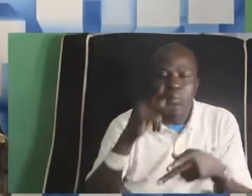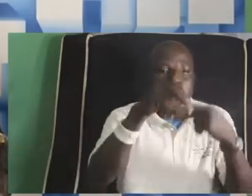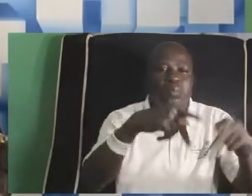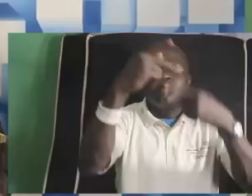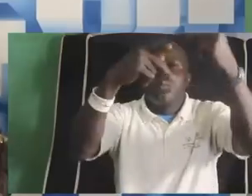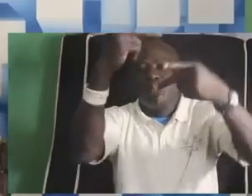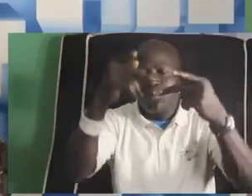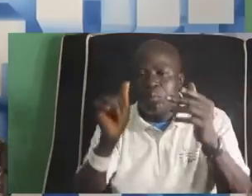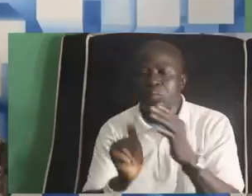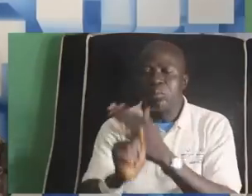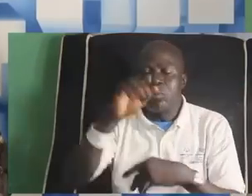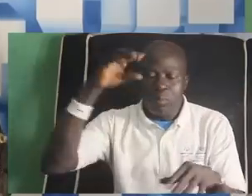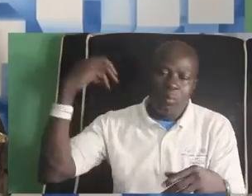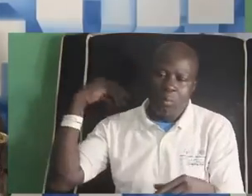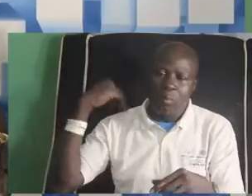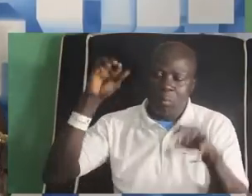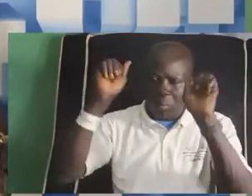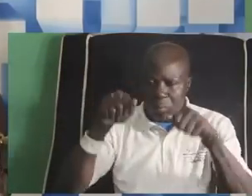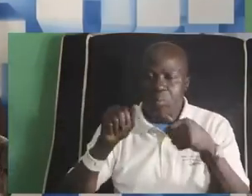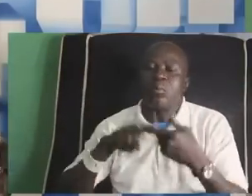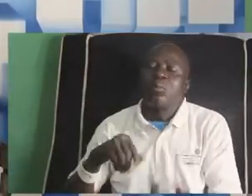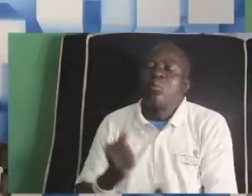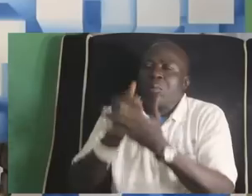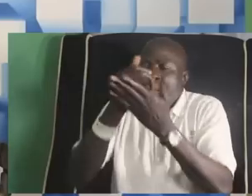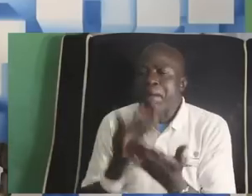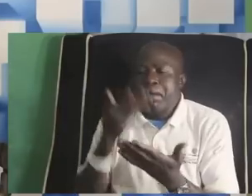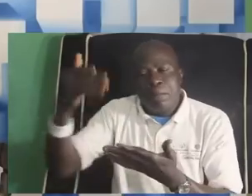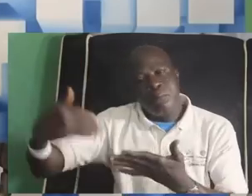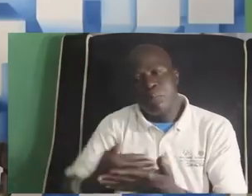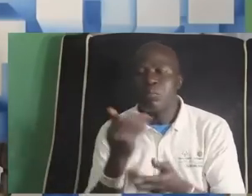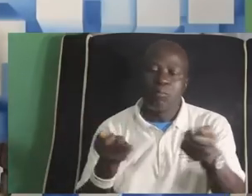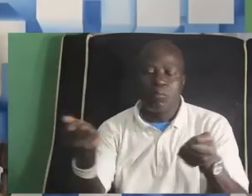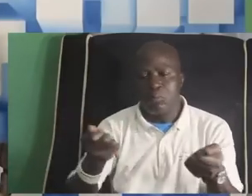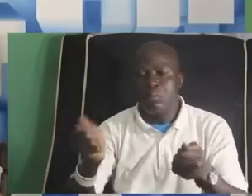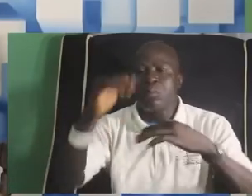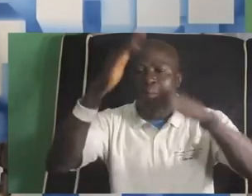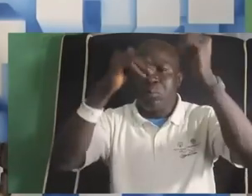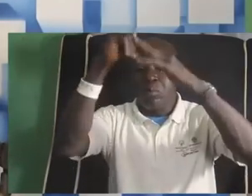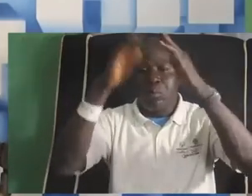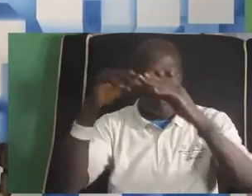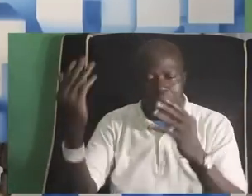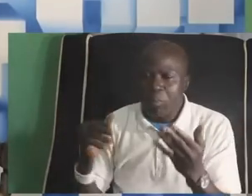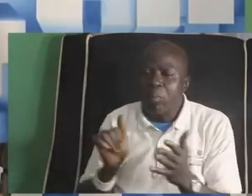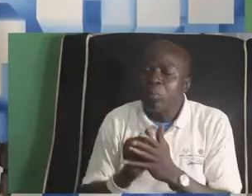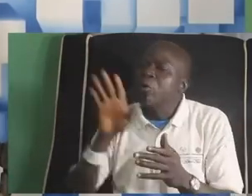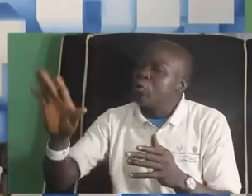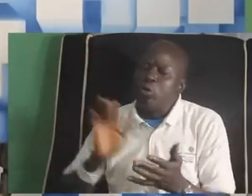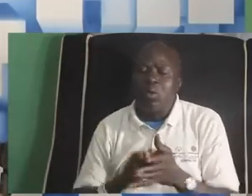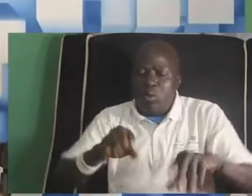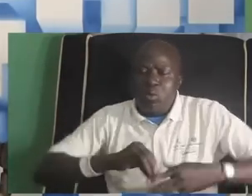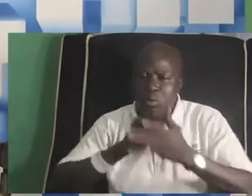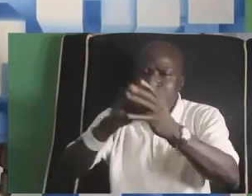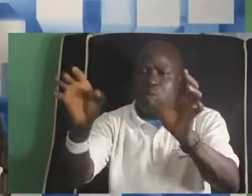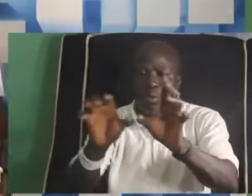promoted. Oga de mara moto for mercy am akole fun. And some boss will be buying cars and big house for their your